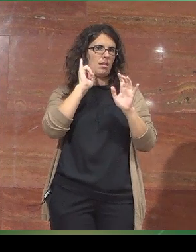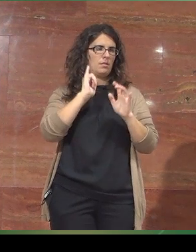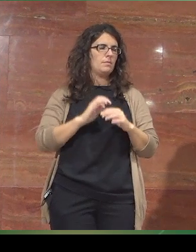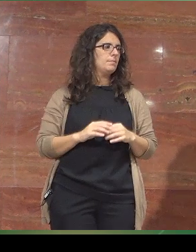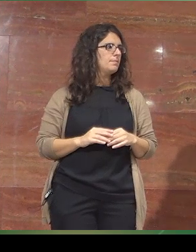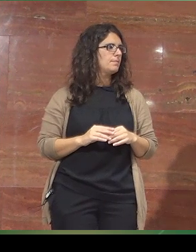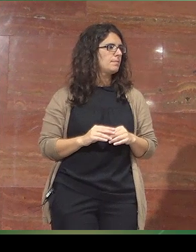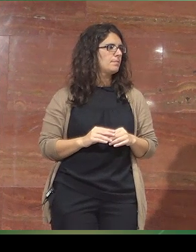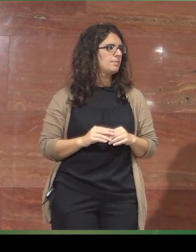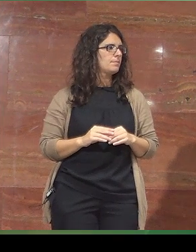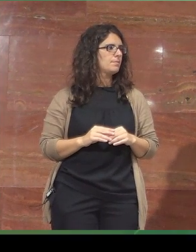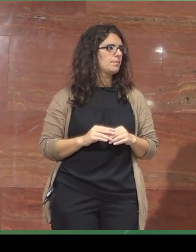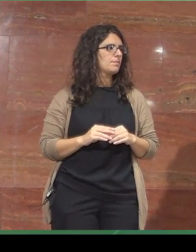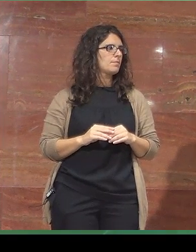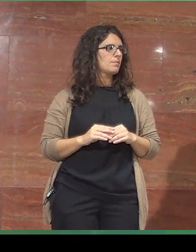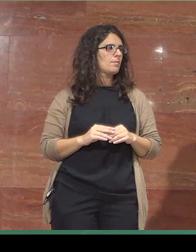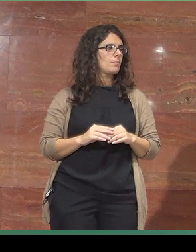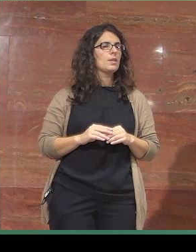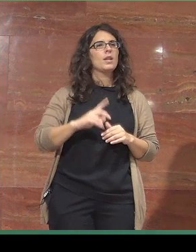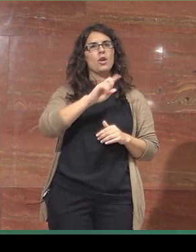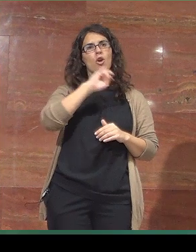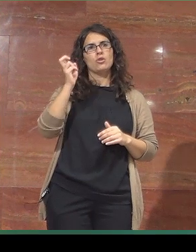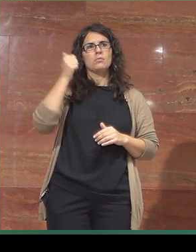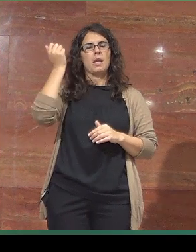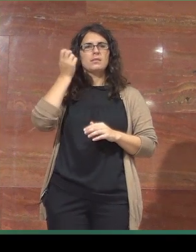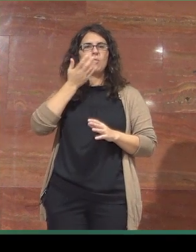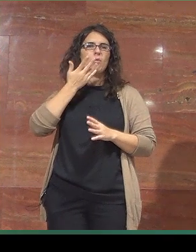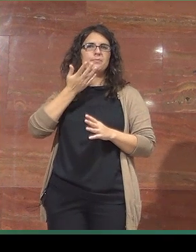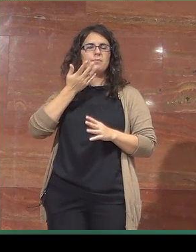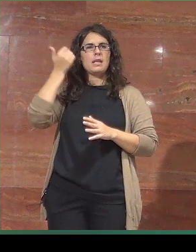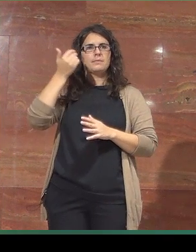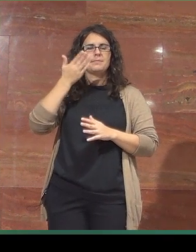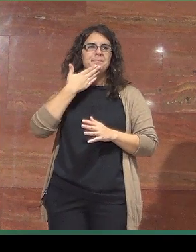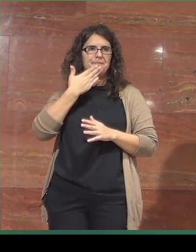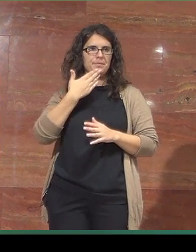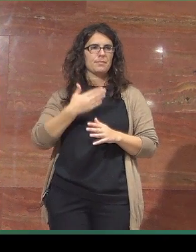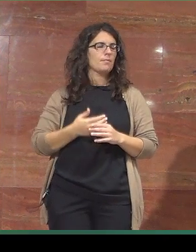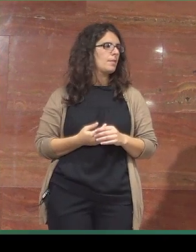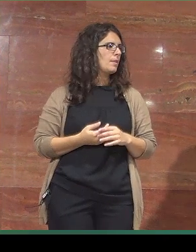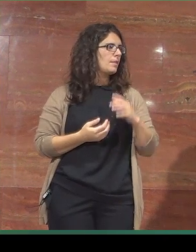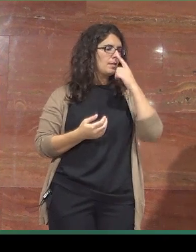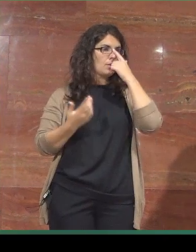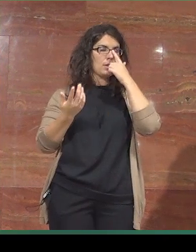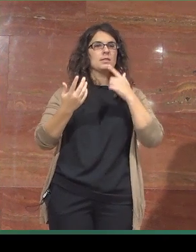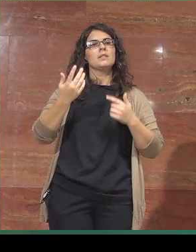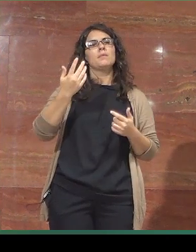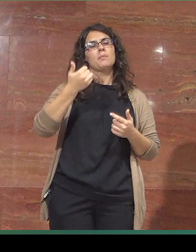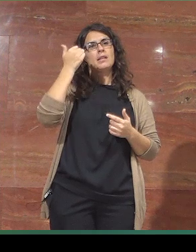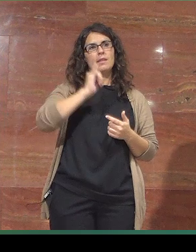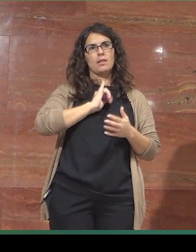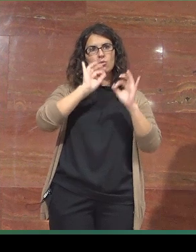narrative elements. And the identity is based on this narrative element. It's very easy to go